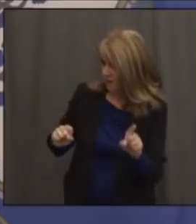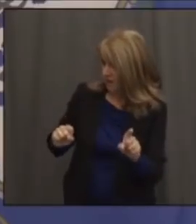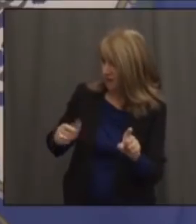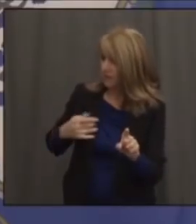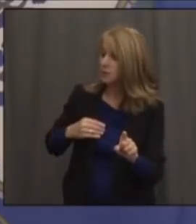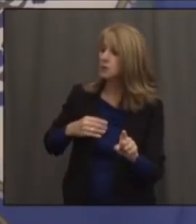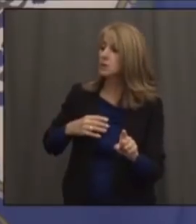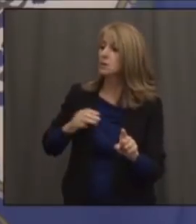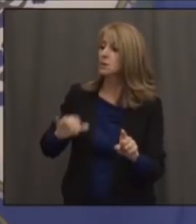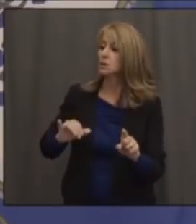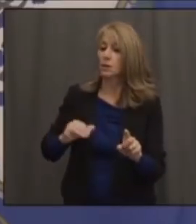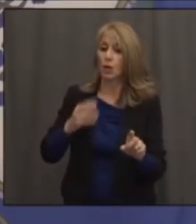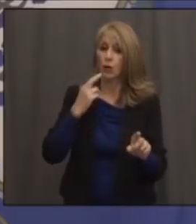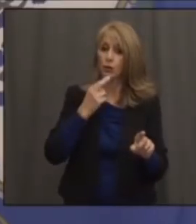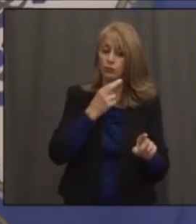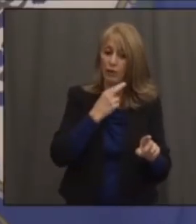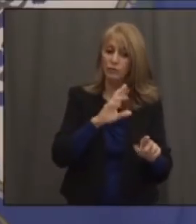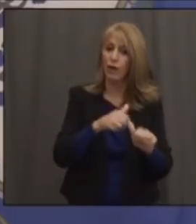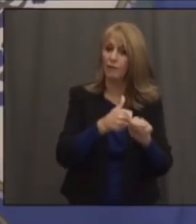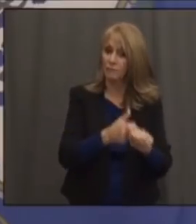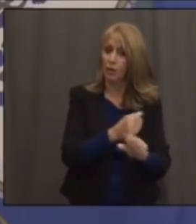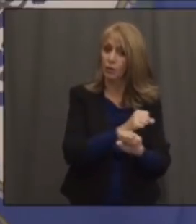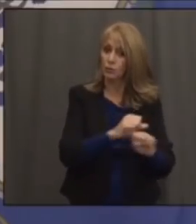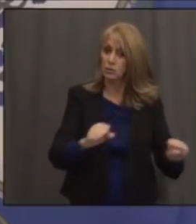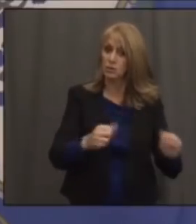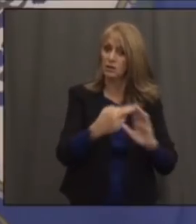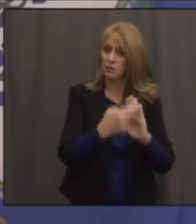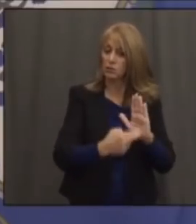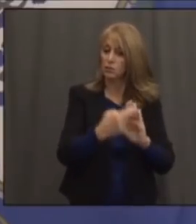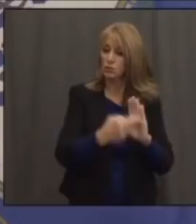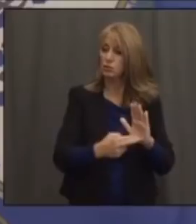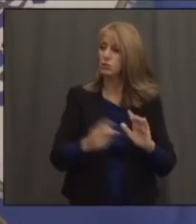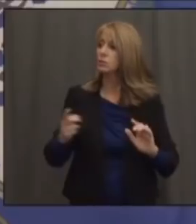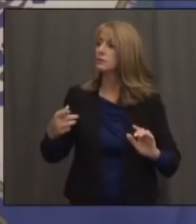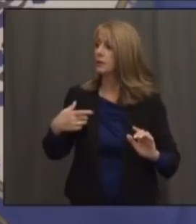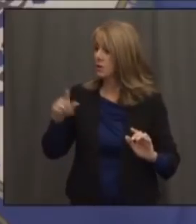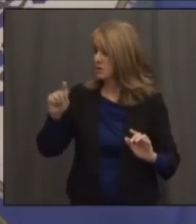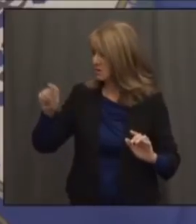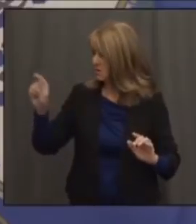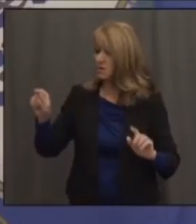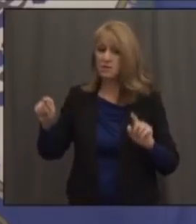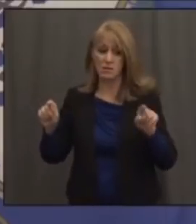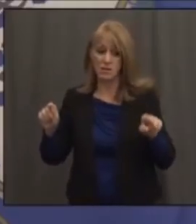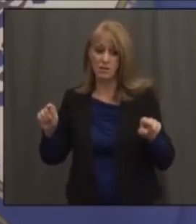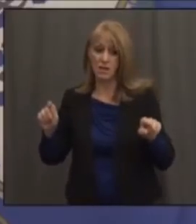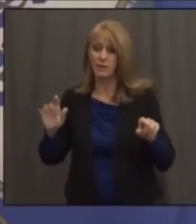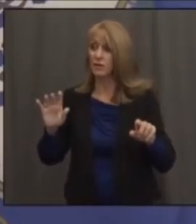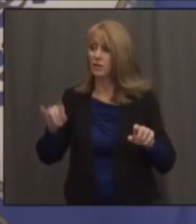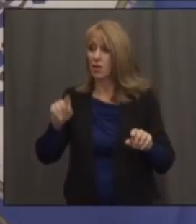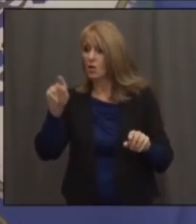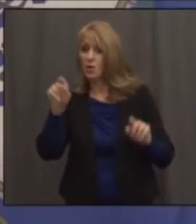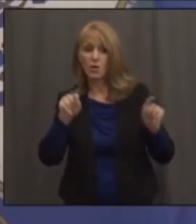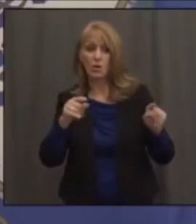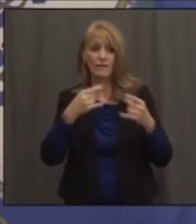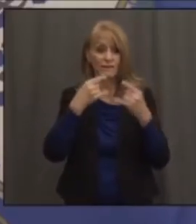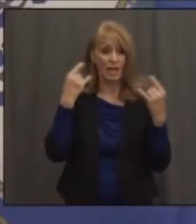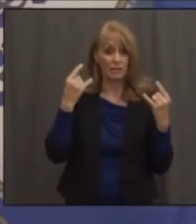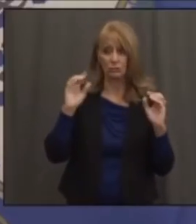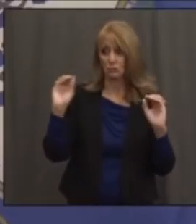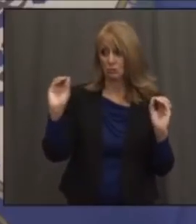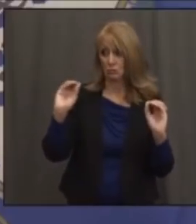the restaurant is paying attention to the protocols. They have some confidence that the people not wearing masks have probably been